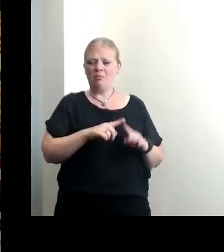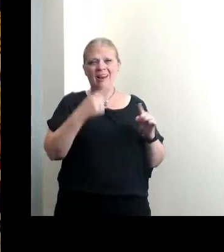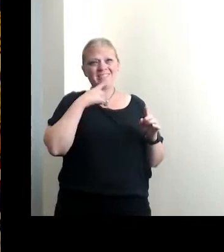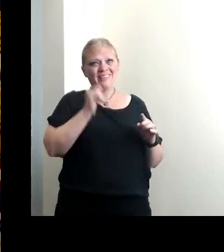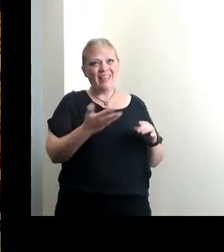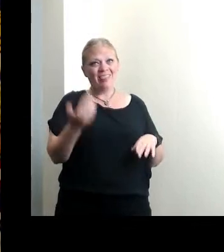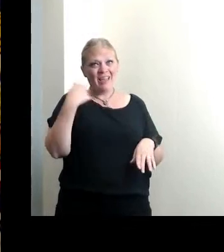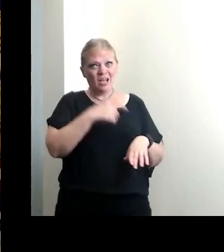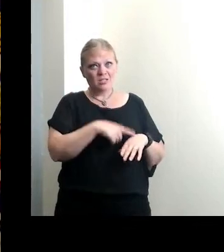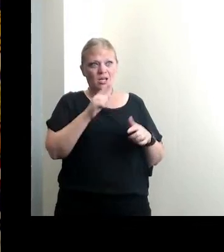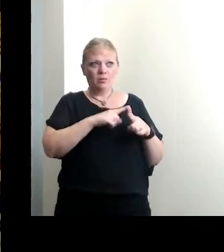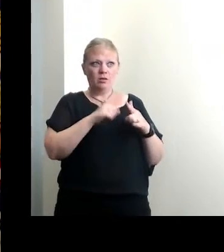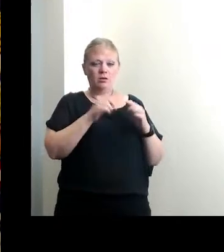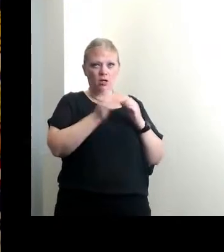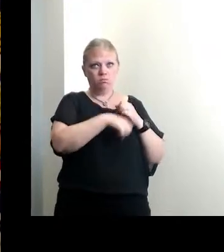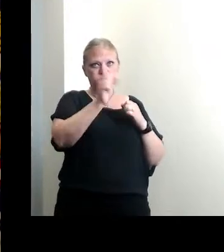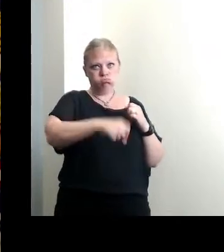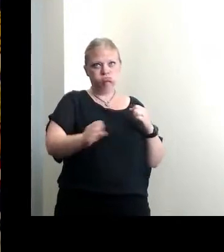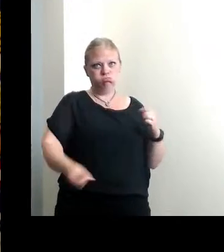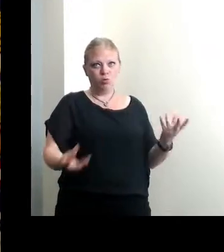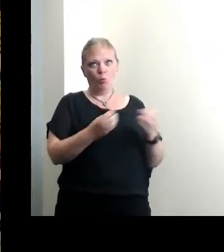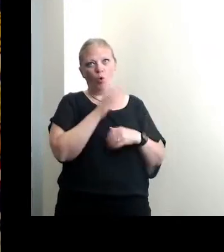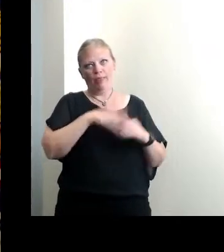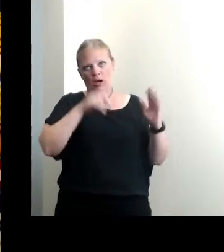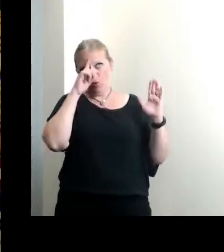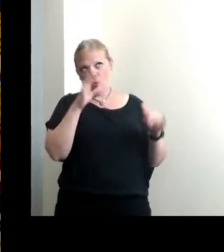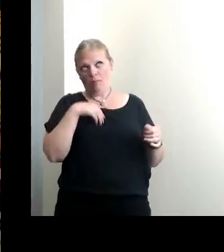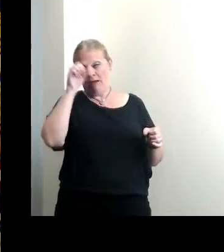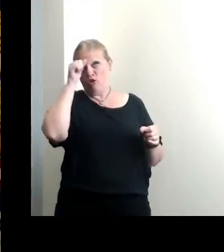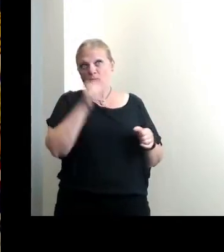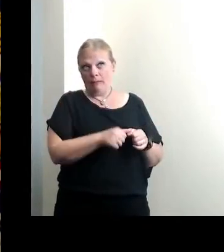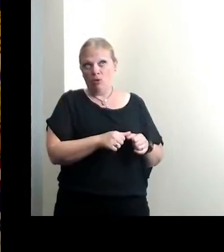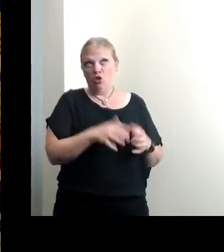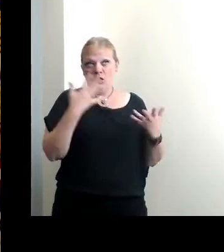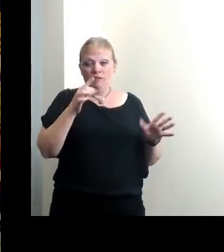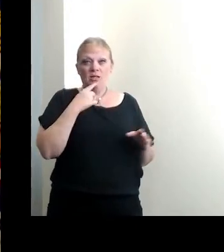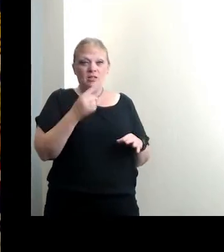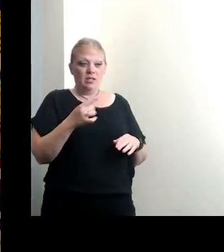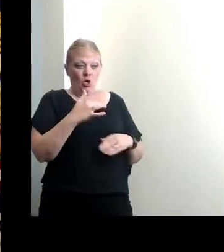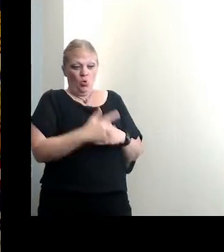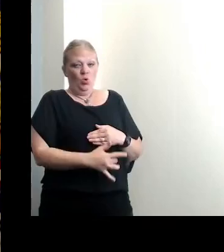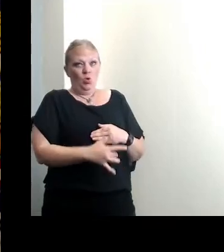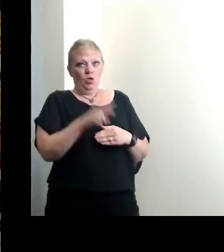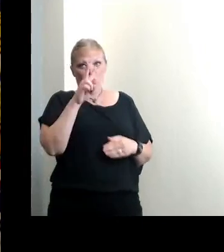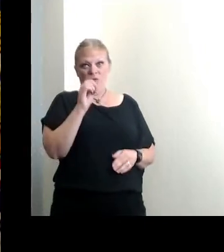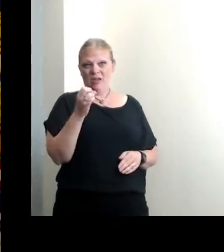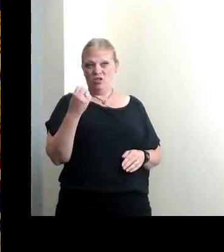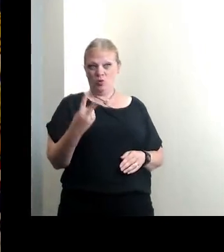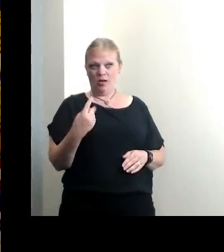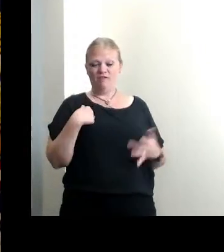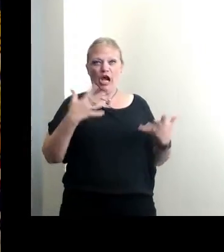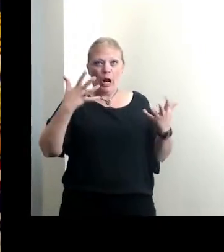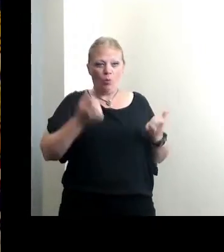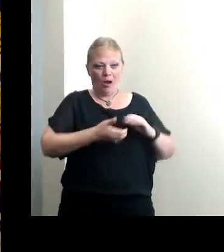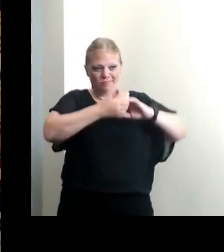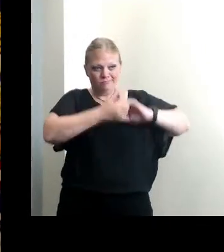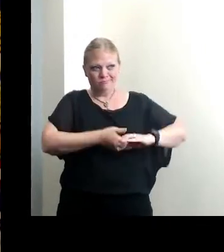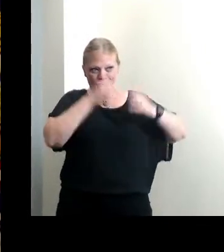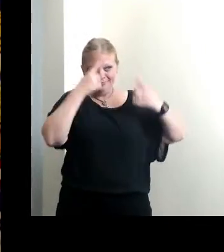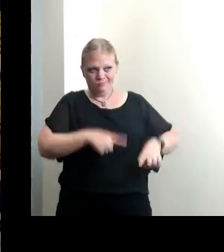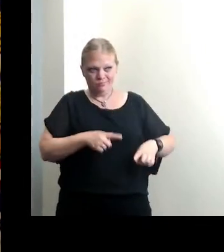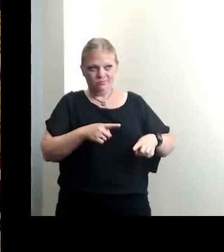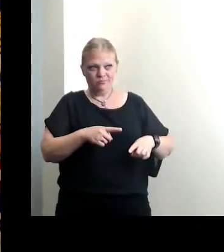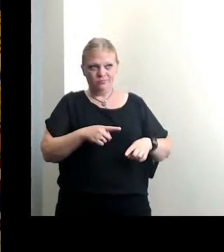time, and it took a lot longer than I hoped for. I remember I had said early on in 2012, I want to get a deal done by training